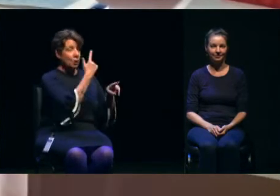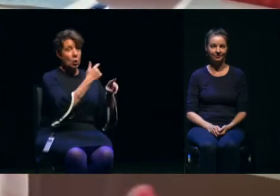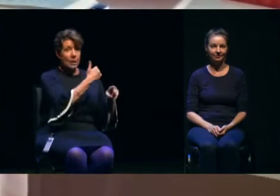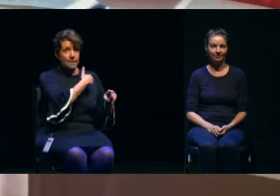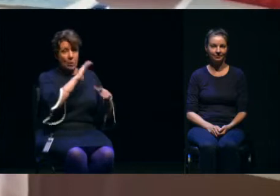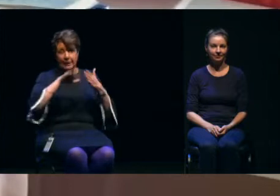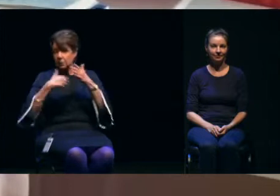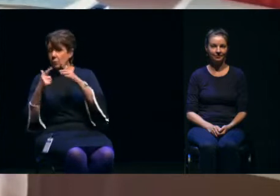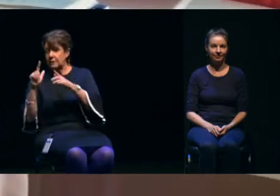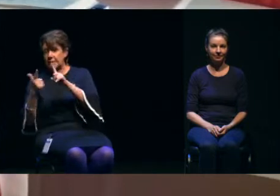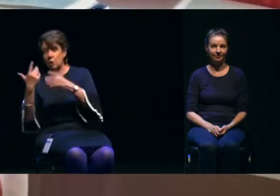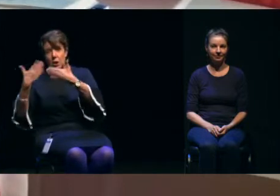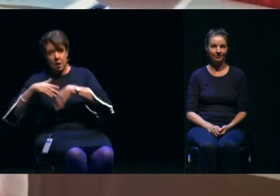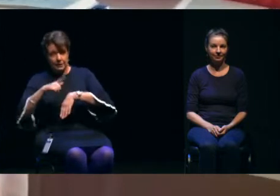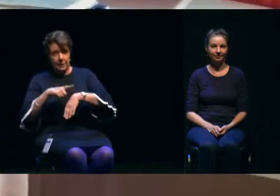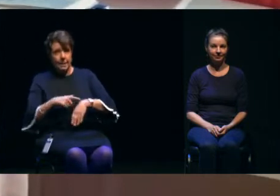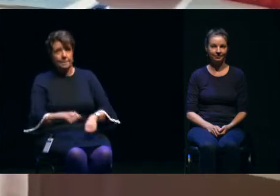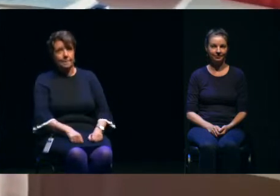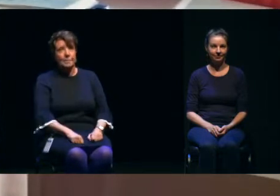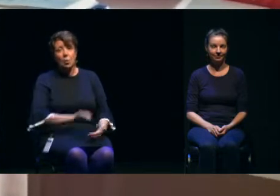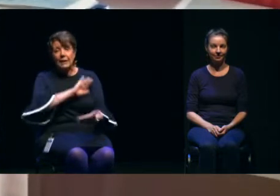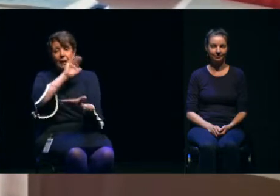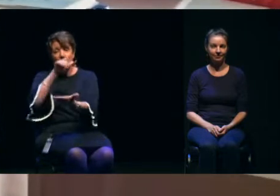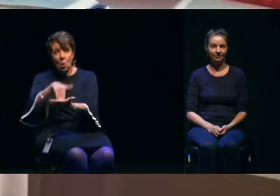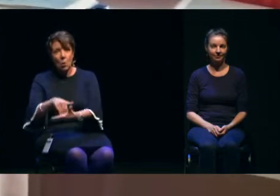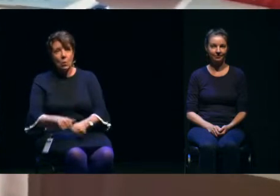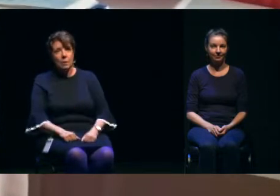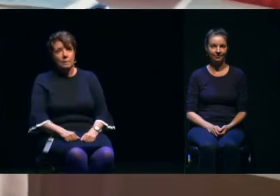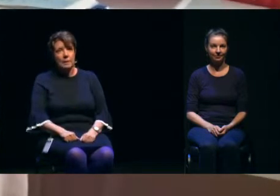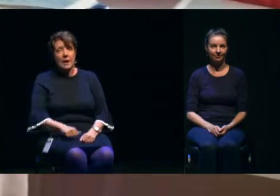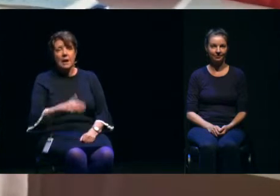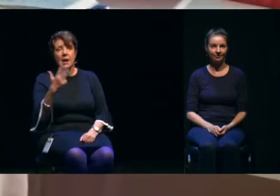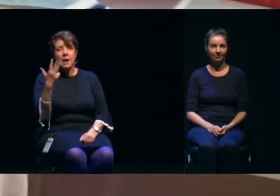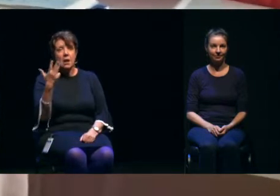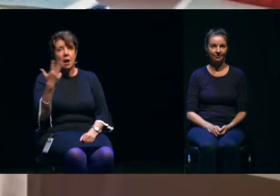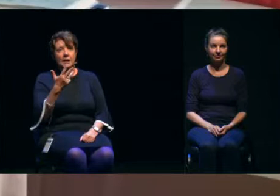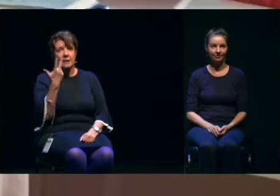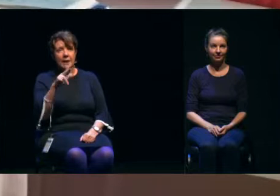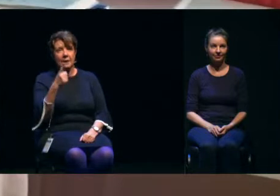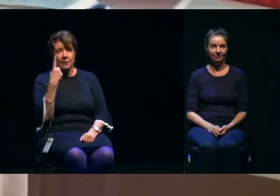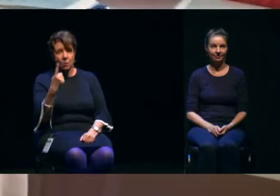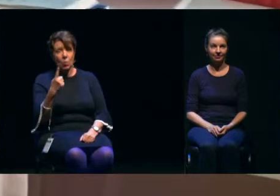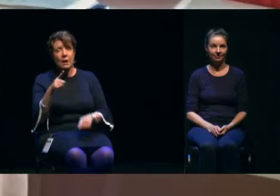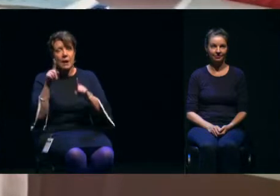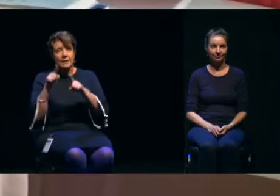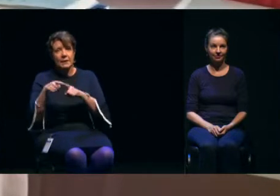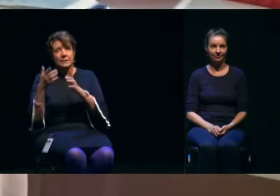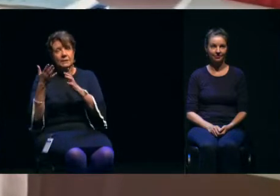to 7 o'clock in the evening. I would get home. And in 1981, I started a letter for my